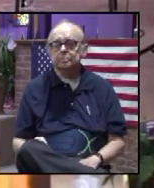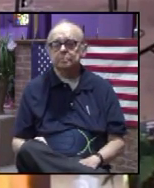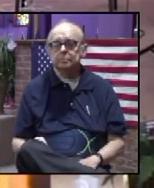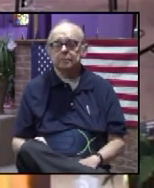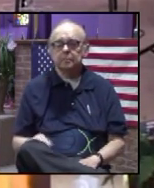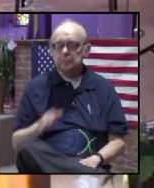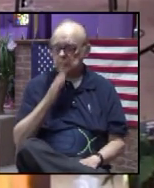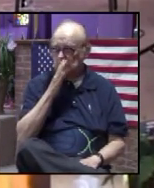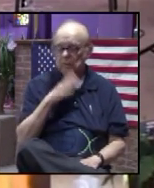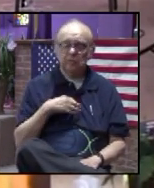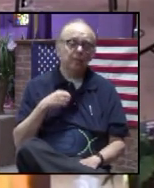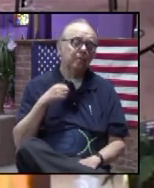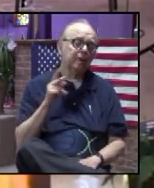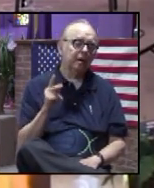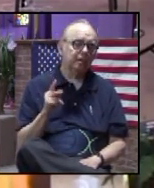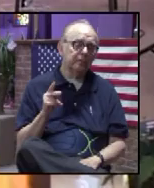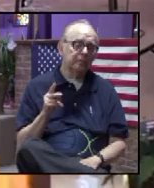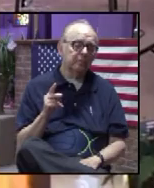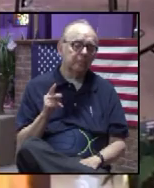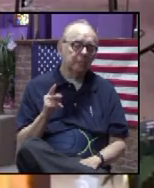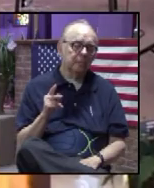And she said, okay,